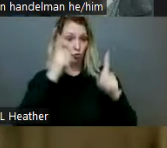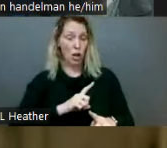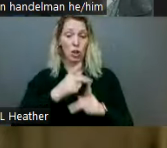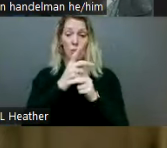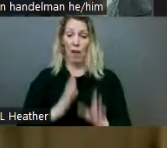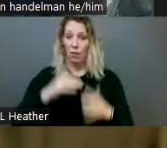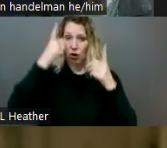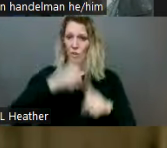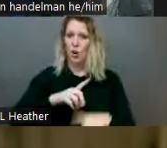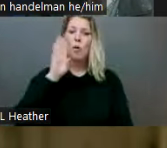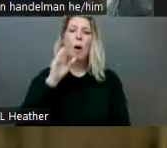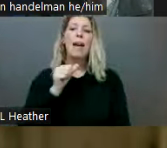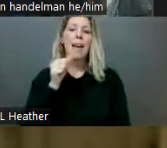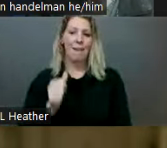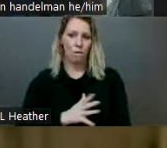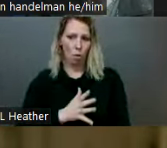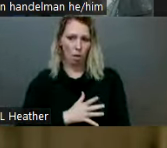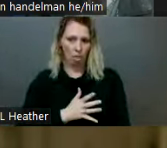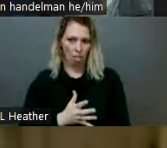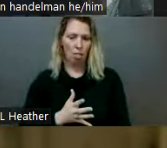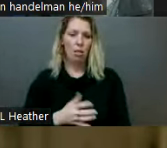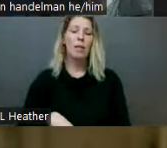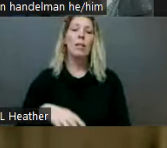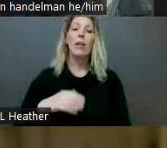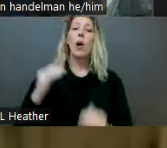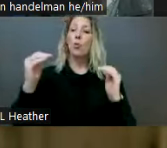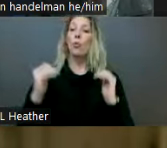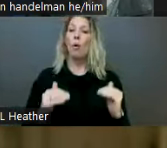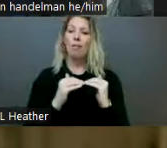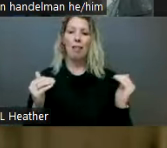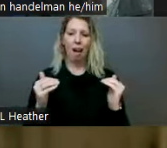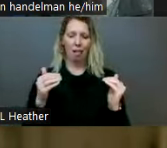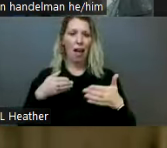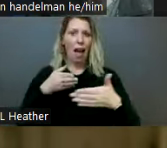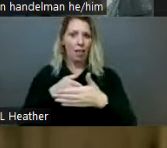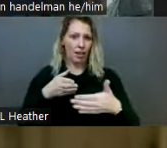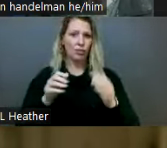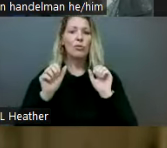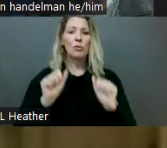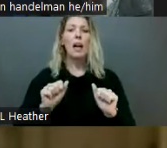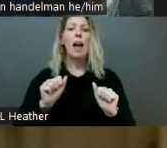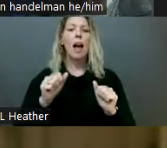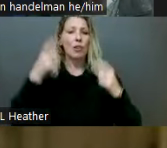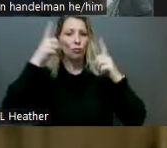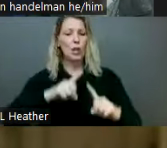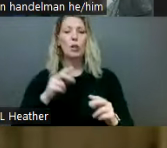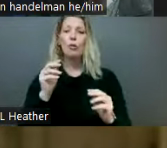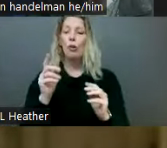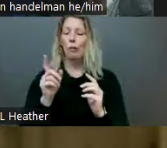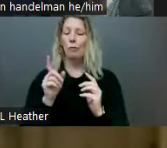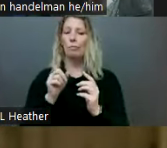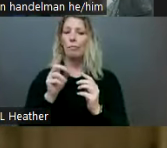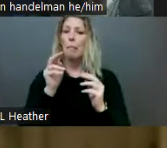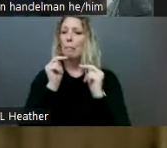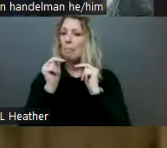handled informally. In cases with low-level allegations, the complainant can agree to mediation. If all agree to